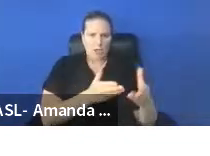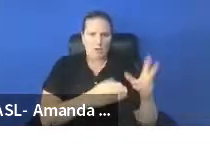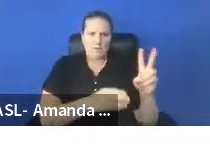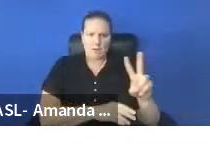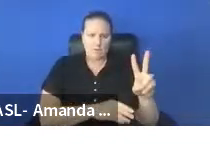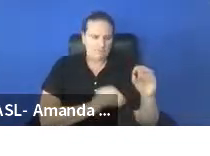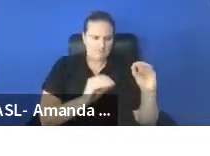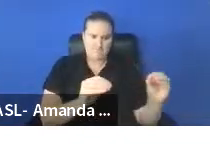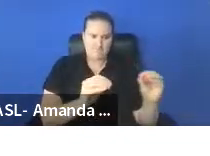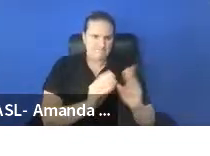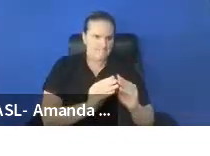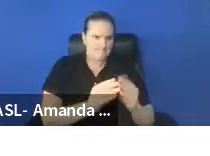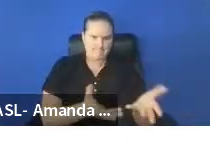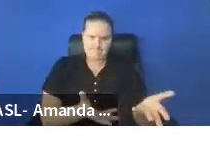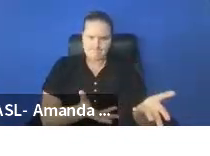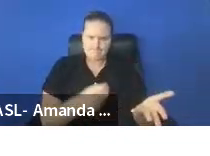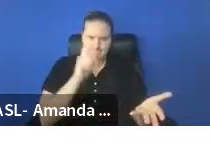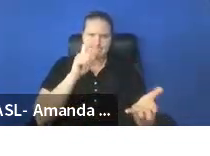Vancouver.